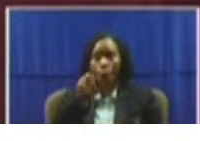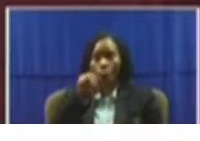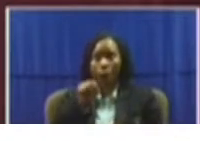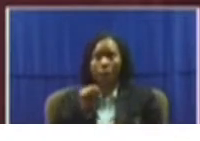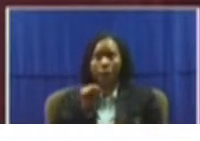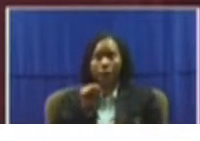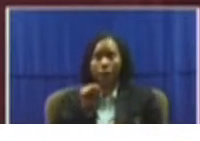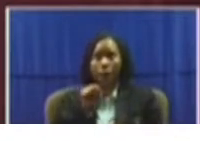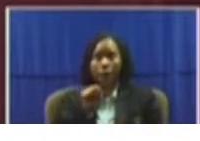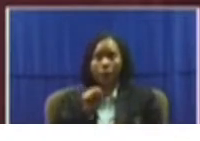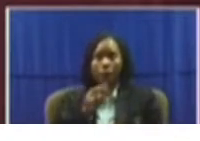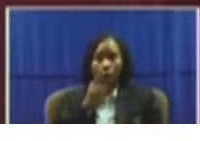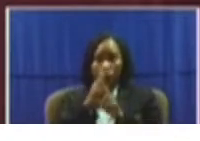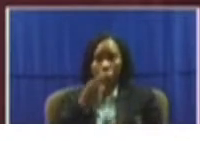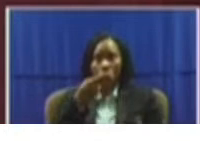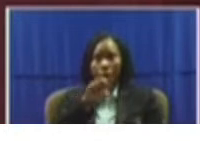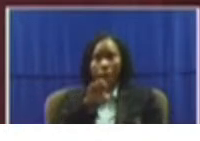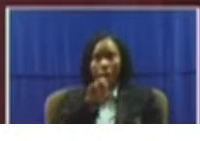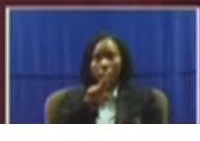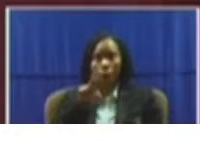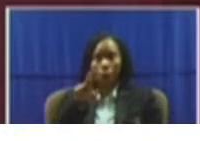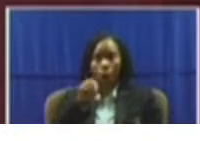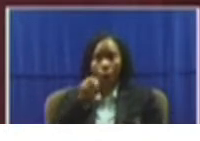Honorable Heron.